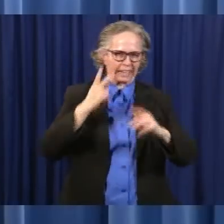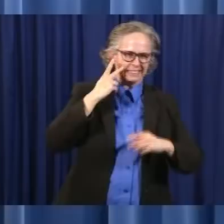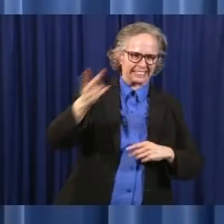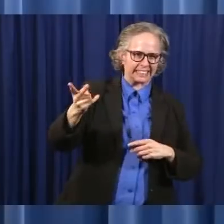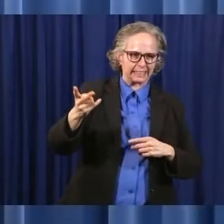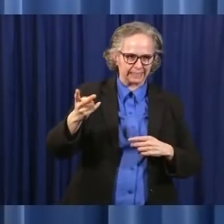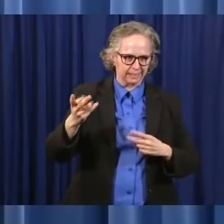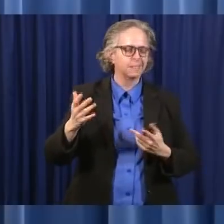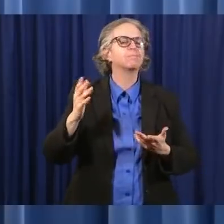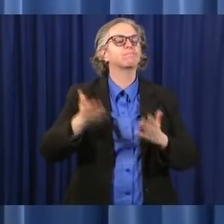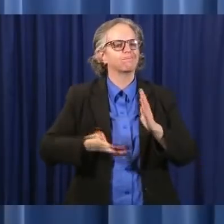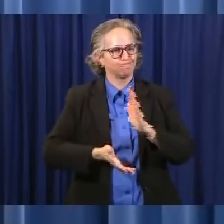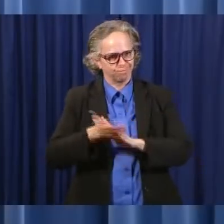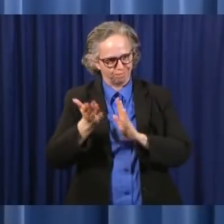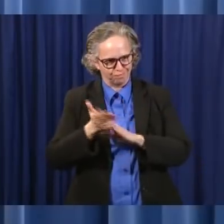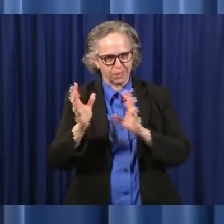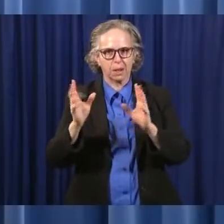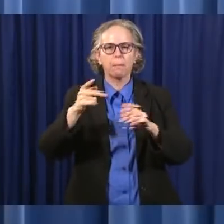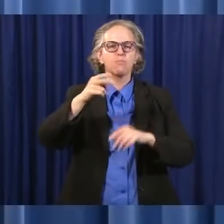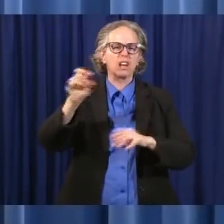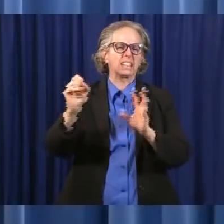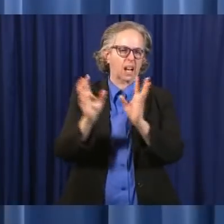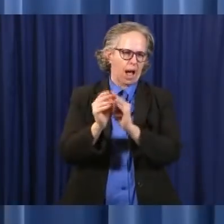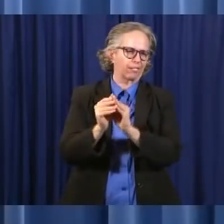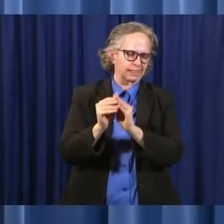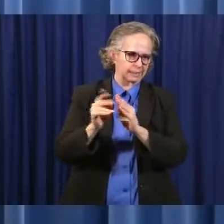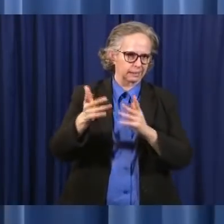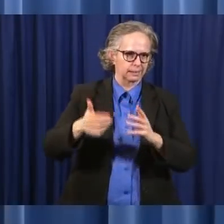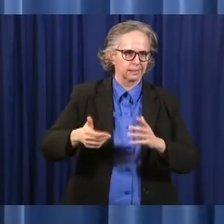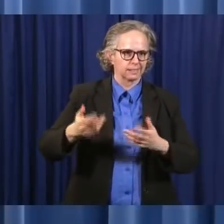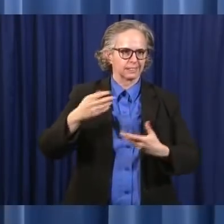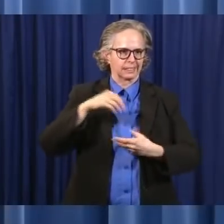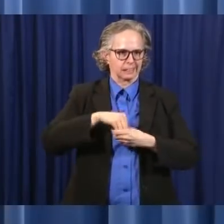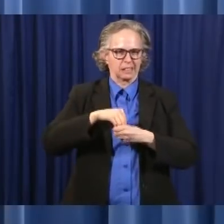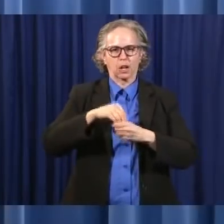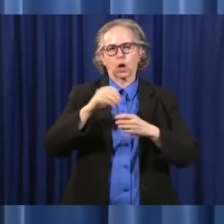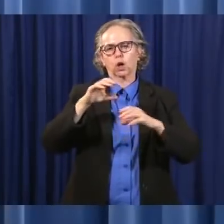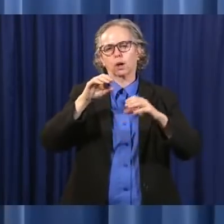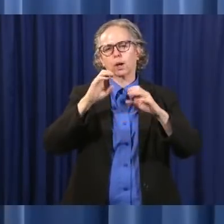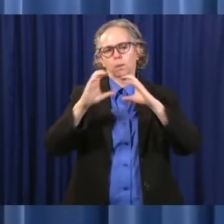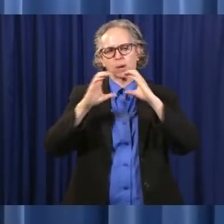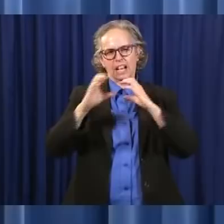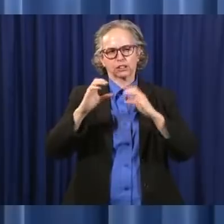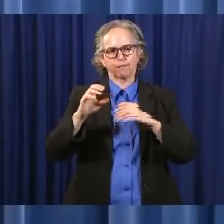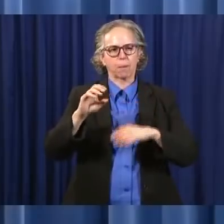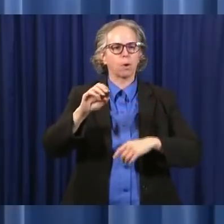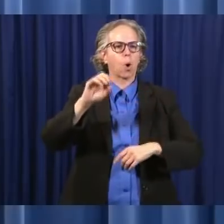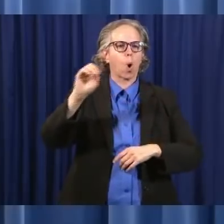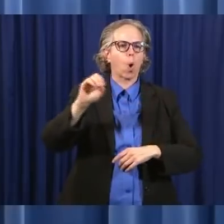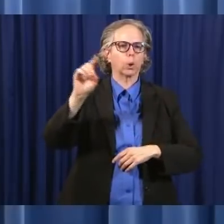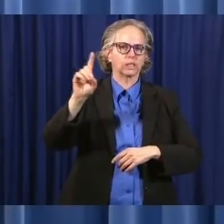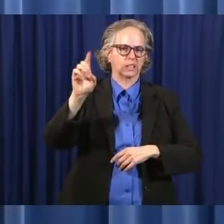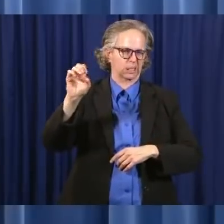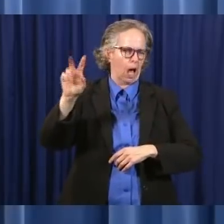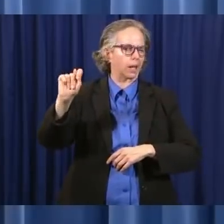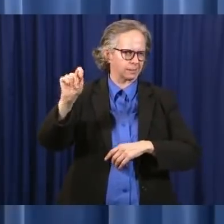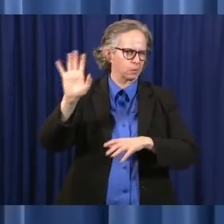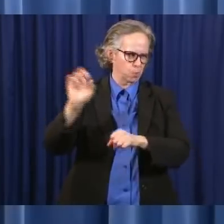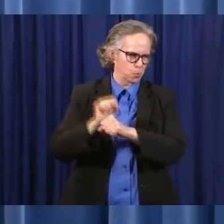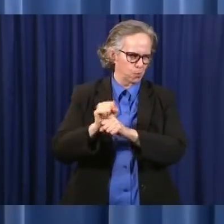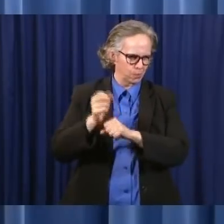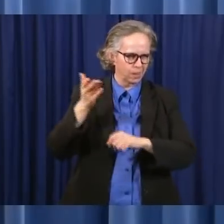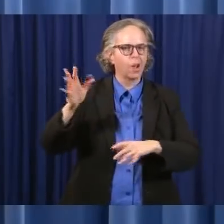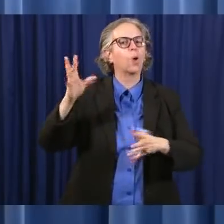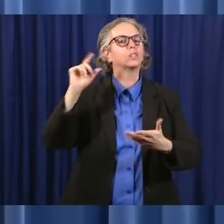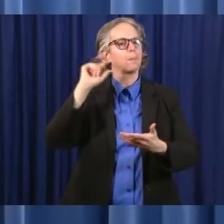press conferences. He's the Internal Communications Manager at ODOT, and he is also a proud graduate of Marietta